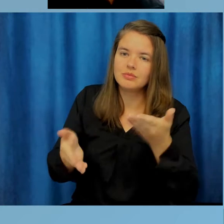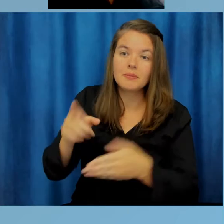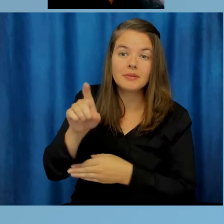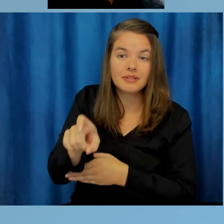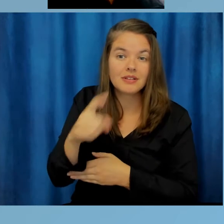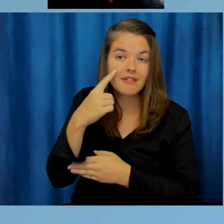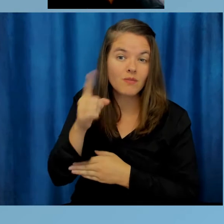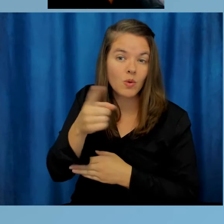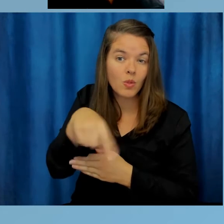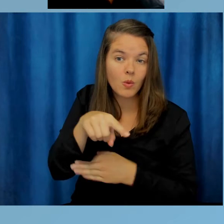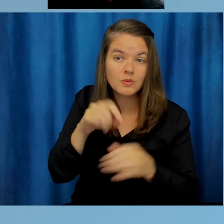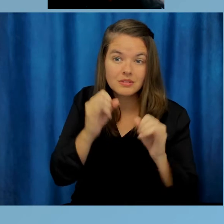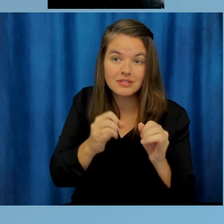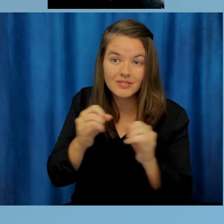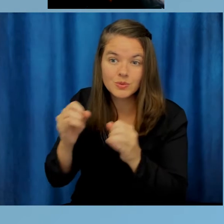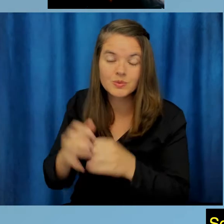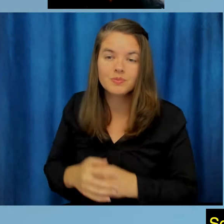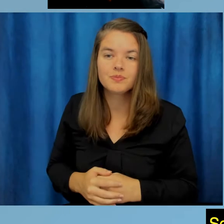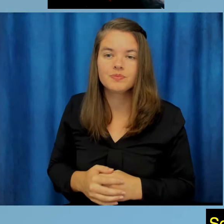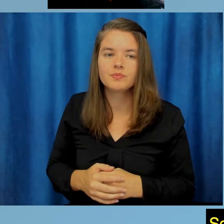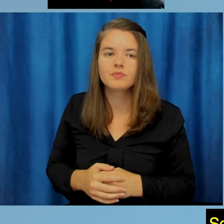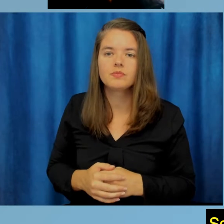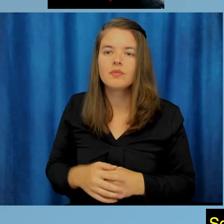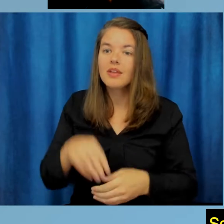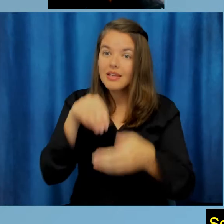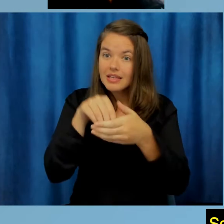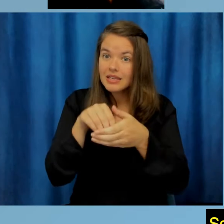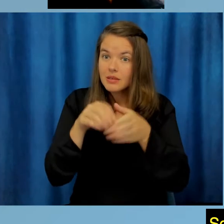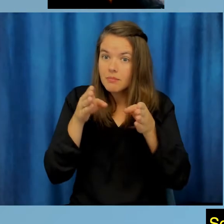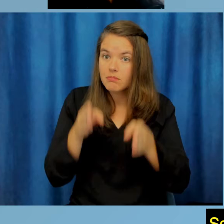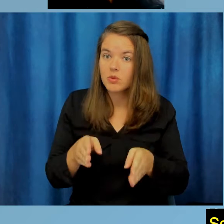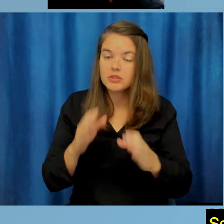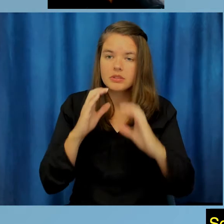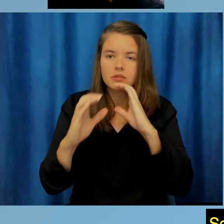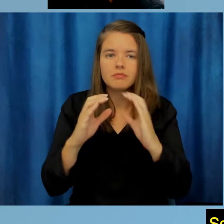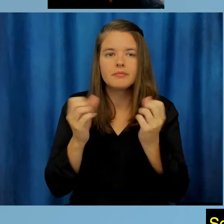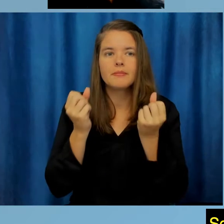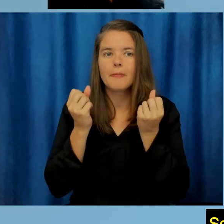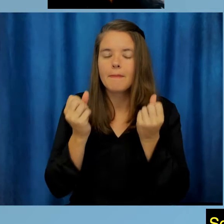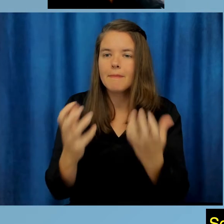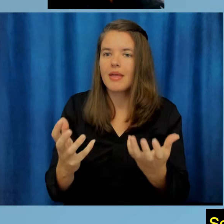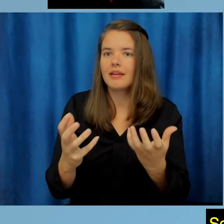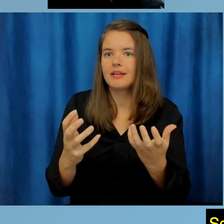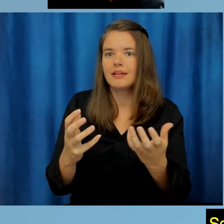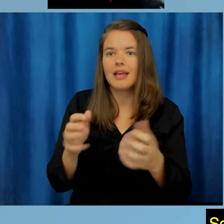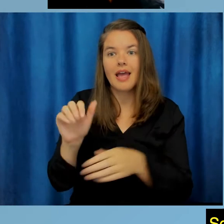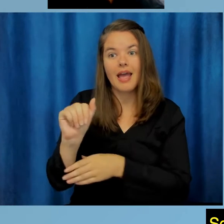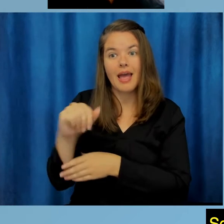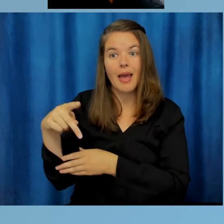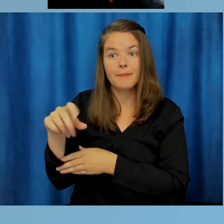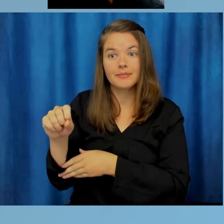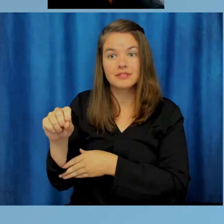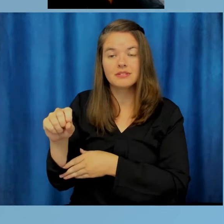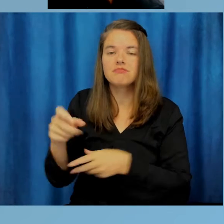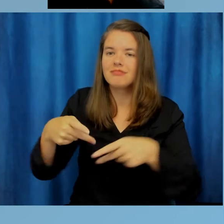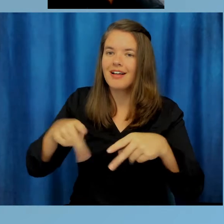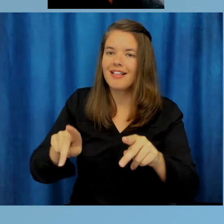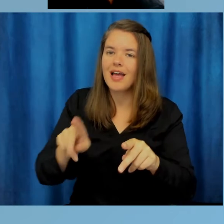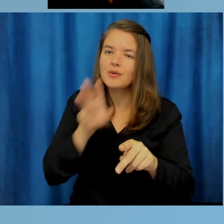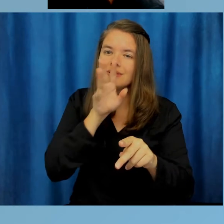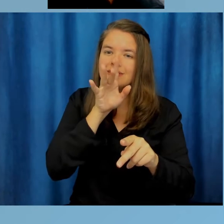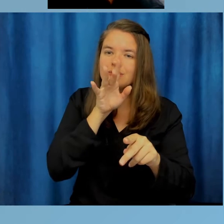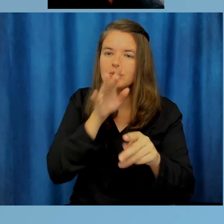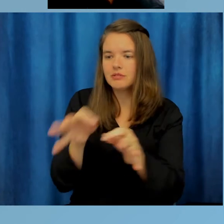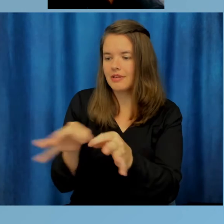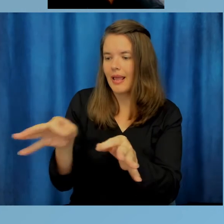of individuals. So for in-person communications, there are many apps that caption speech so that the hard